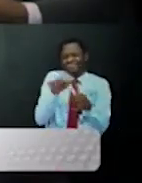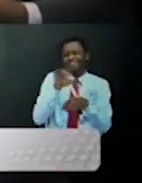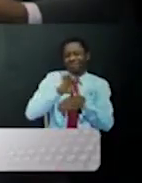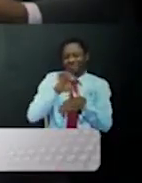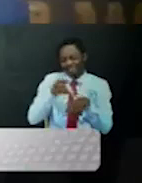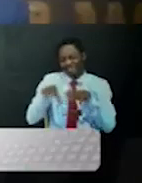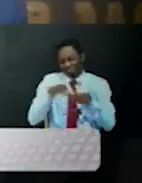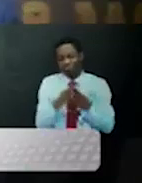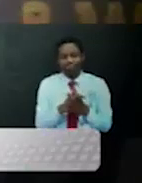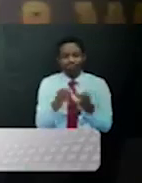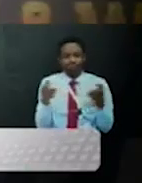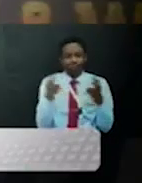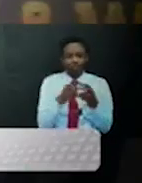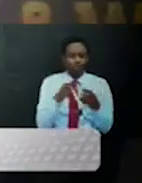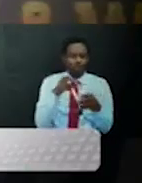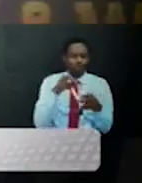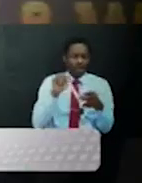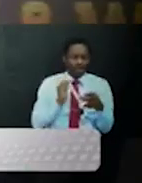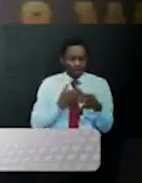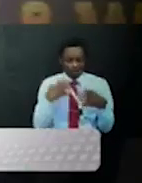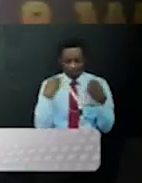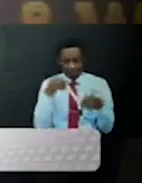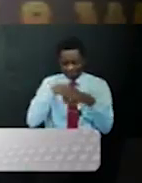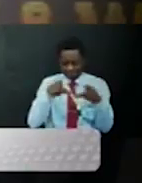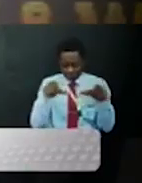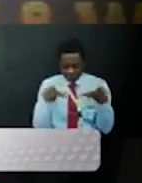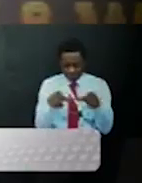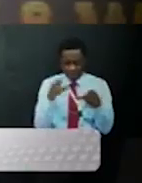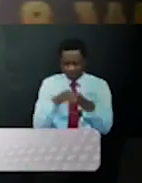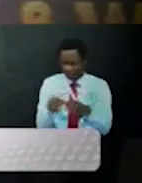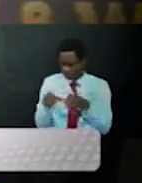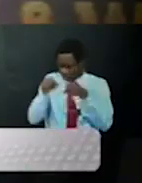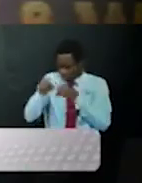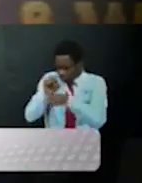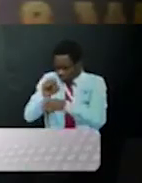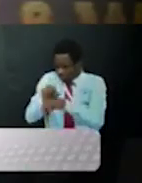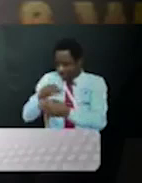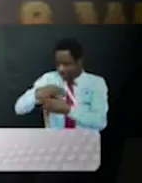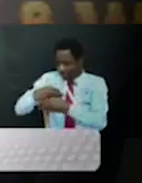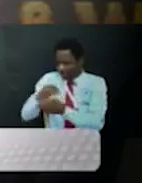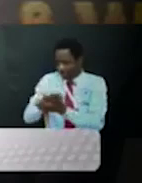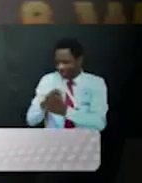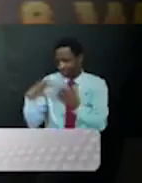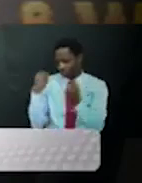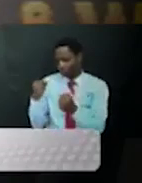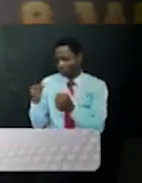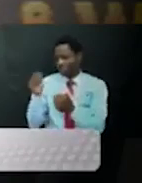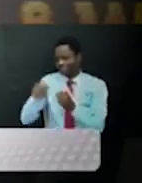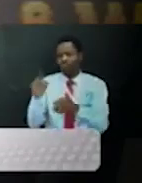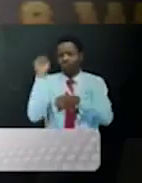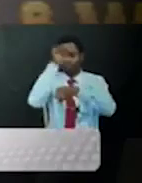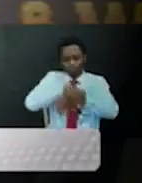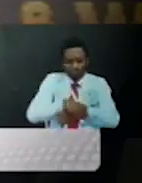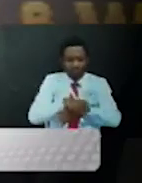so we have to be mindful of where our strength is, the local church, and work very hard at it, so that we can win